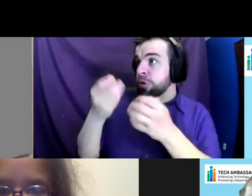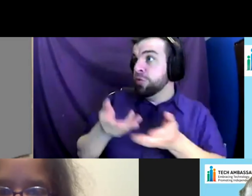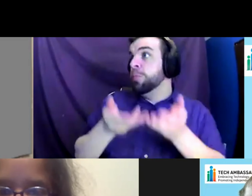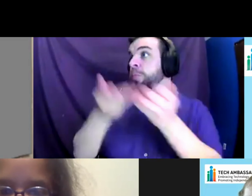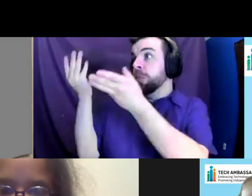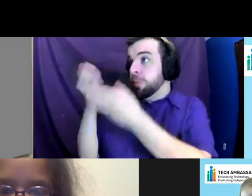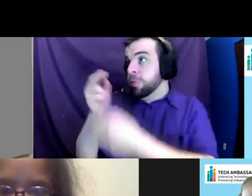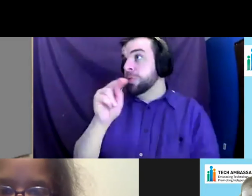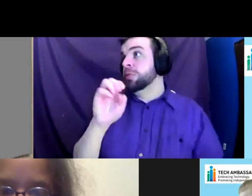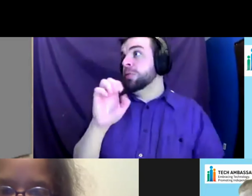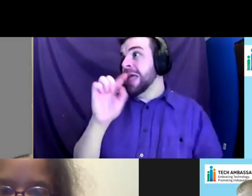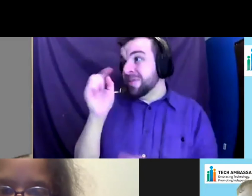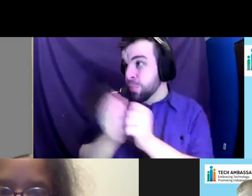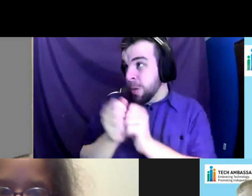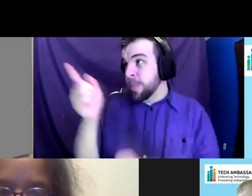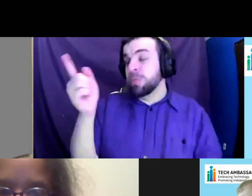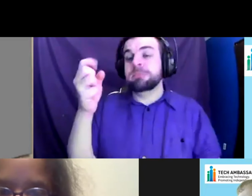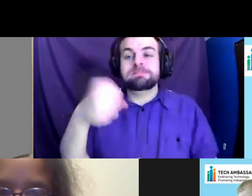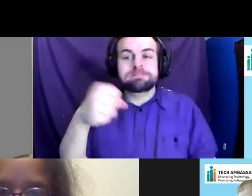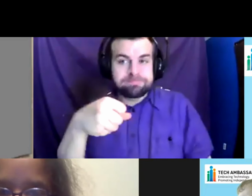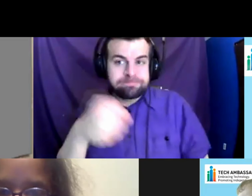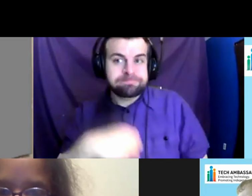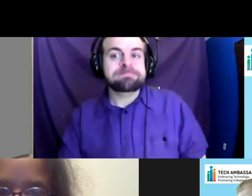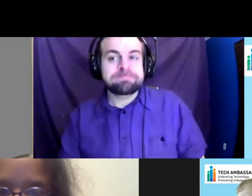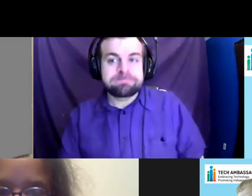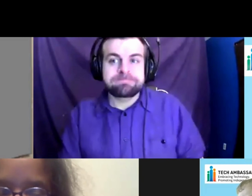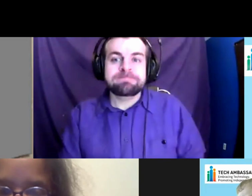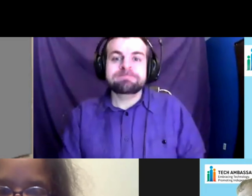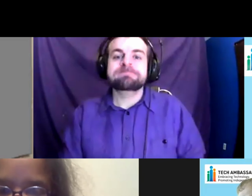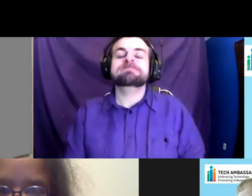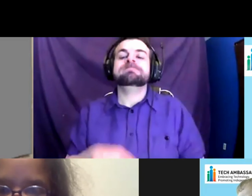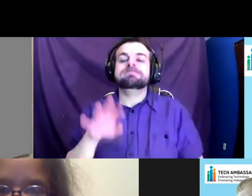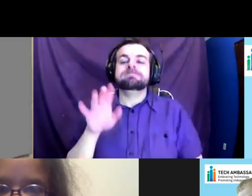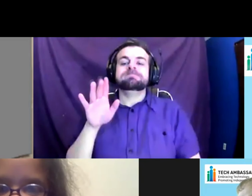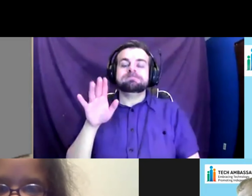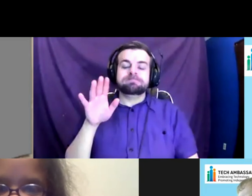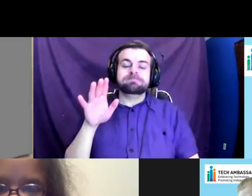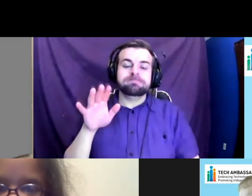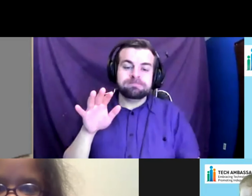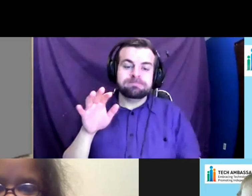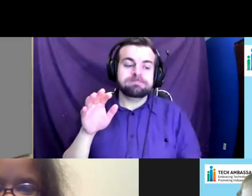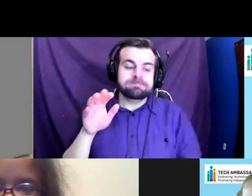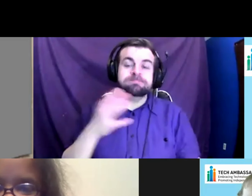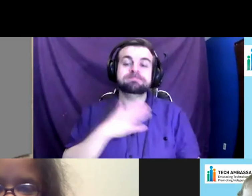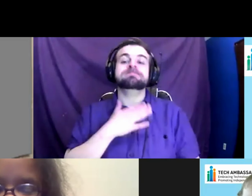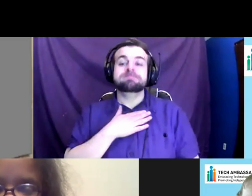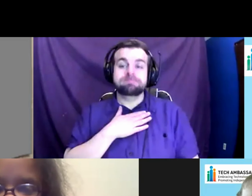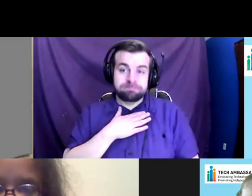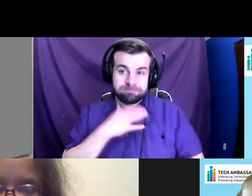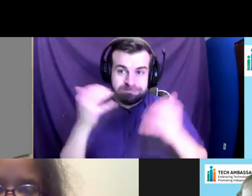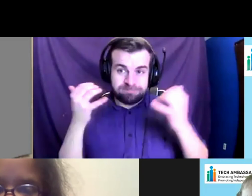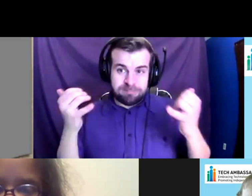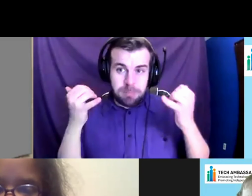because they like the one that I have, or the one that's